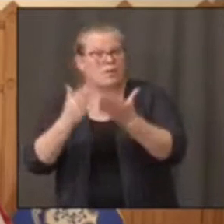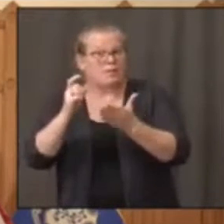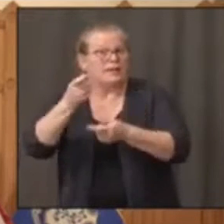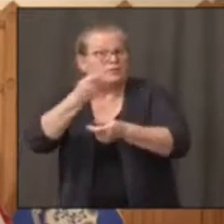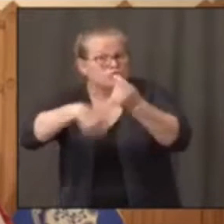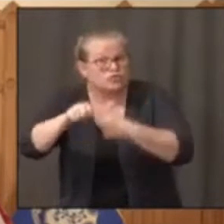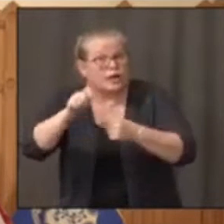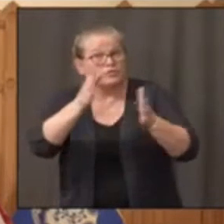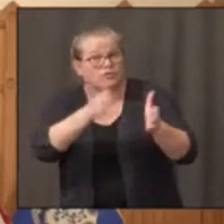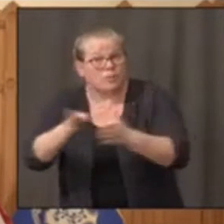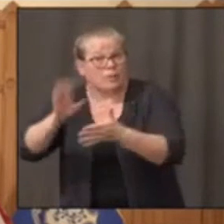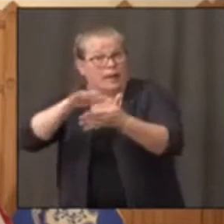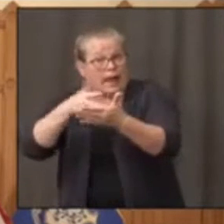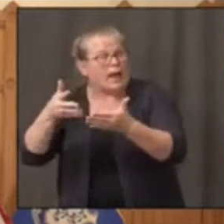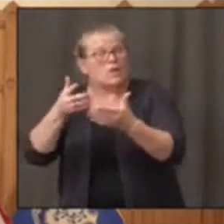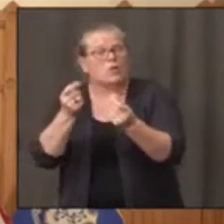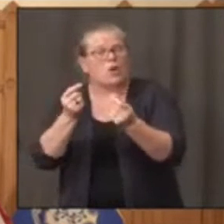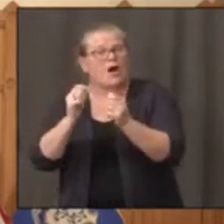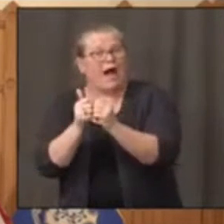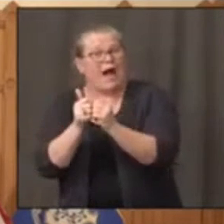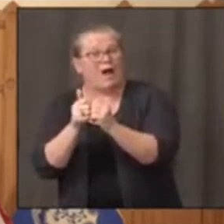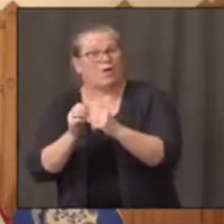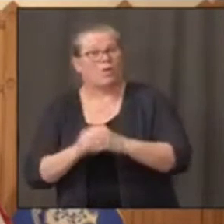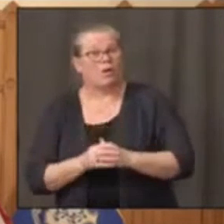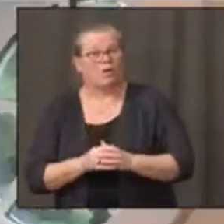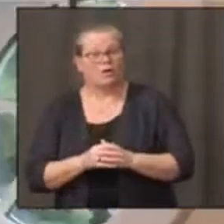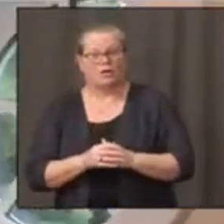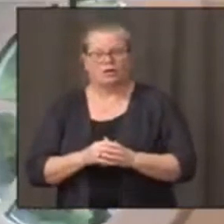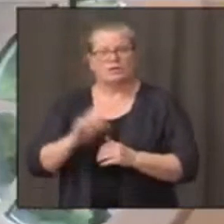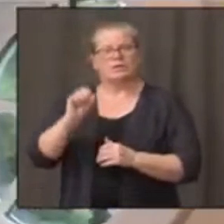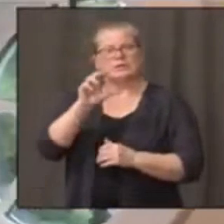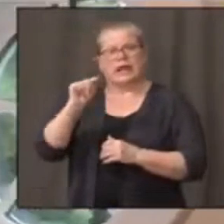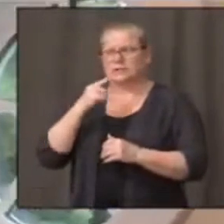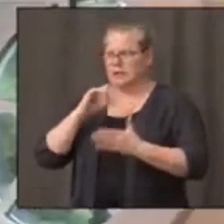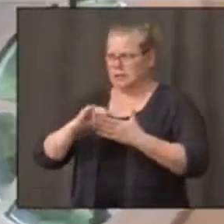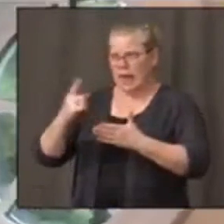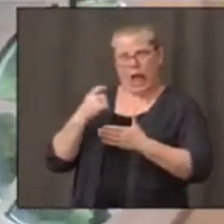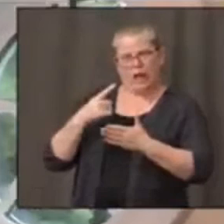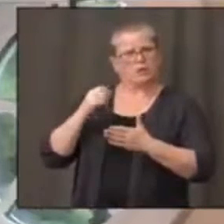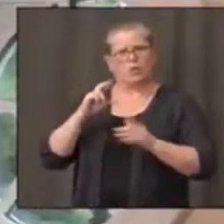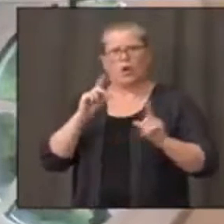Is that question to me or to the governor? Oh, no, that's to you. Yeah, that's you, Doctor.